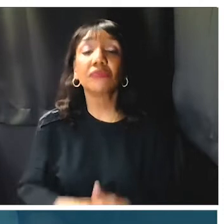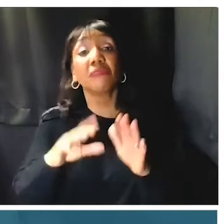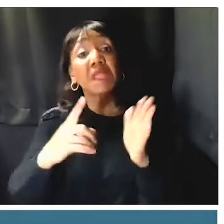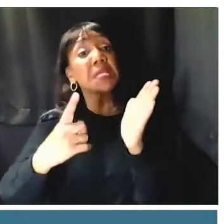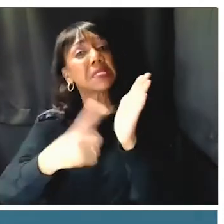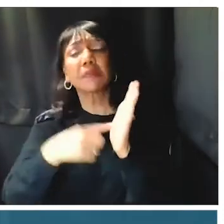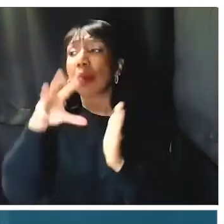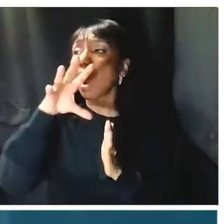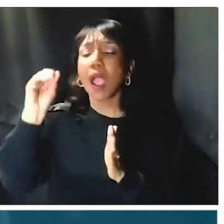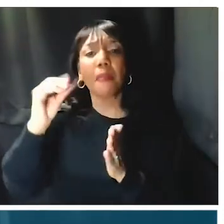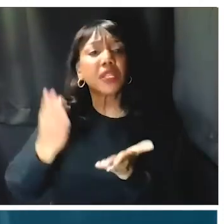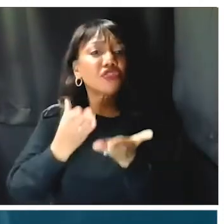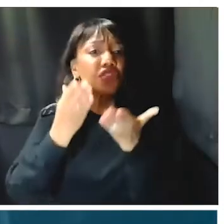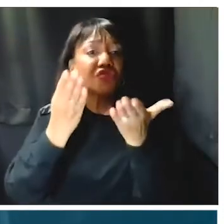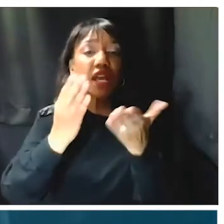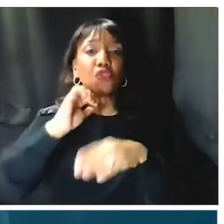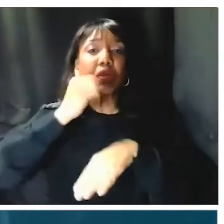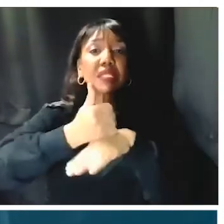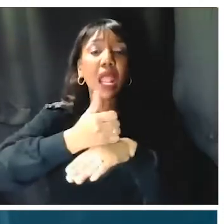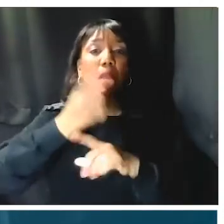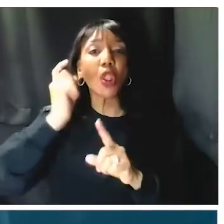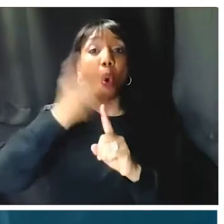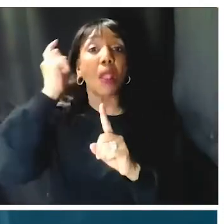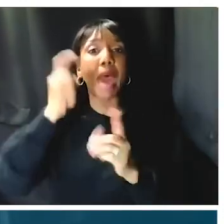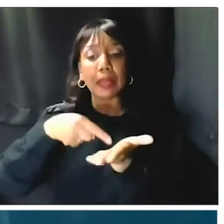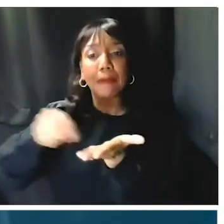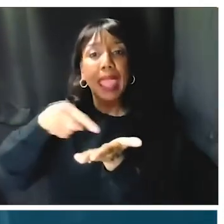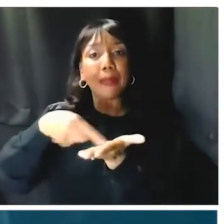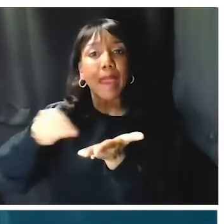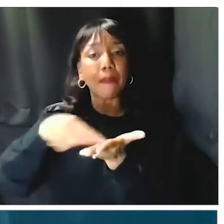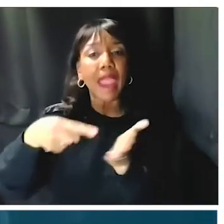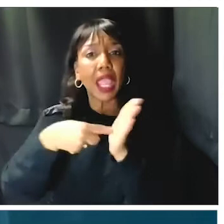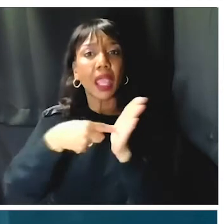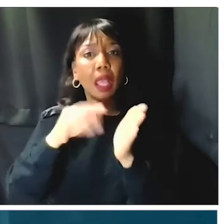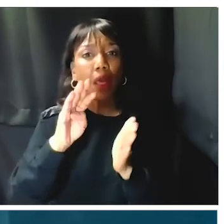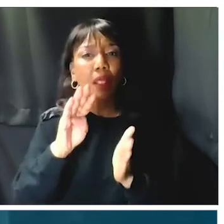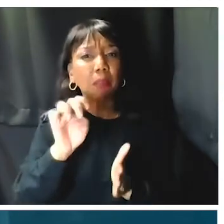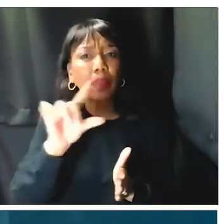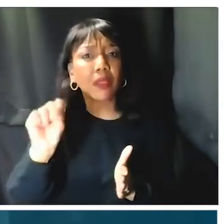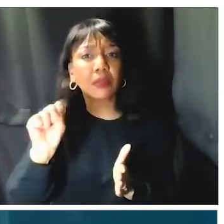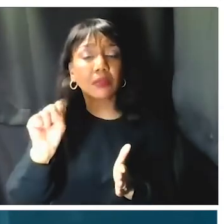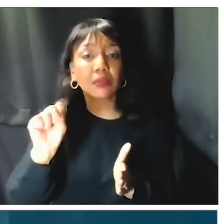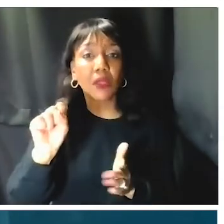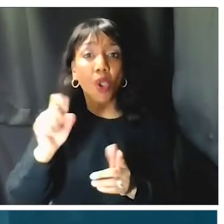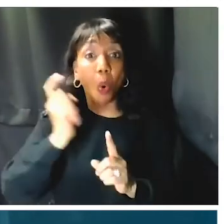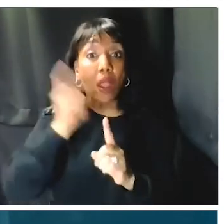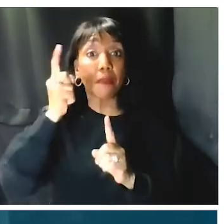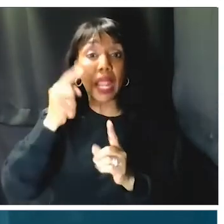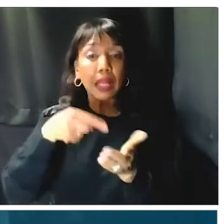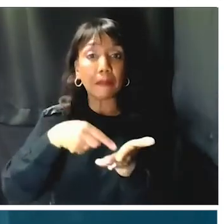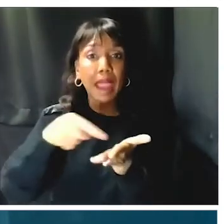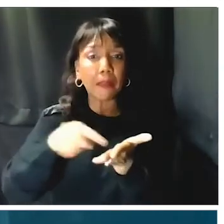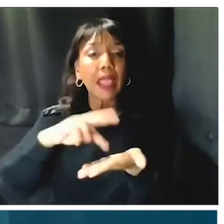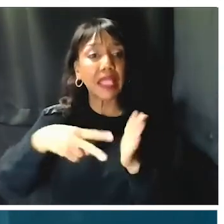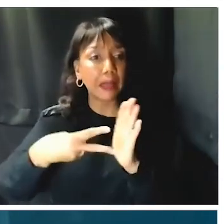Sometimes companies will suggest that you set up an automatic payment to pay your bills. An automatic payment is